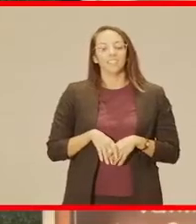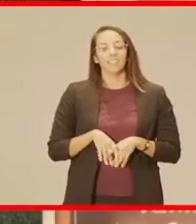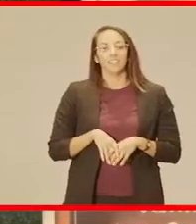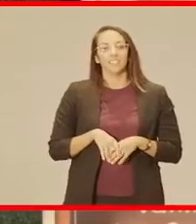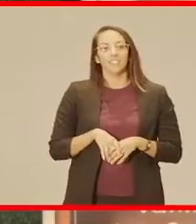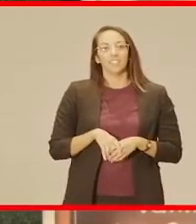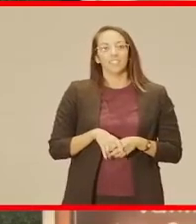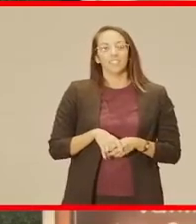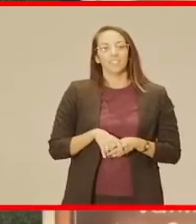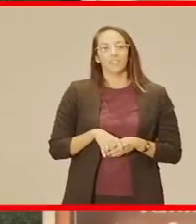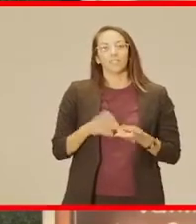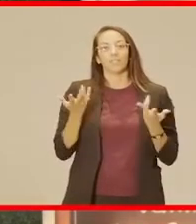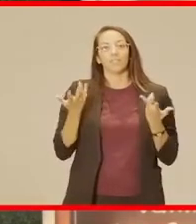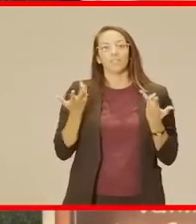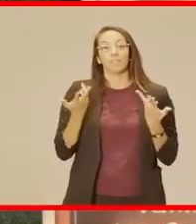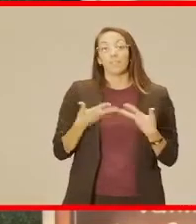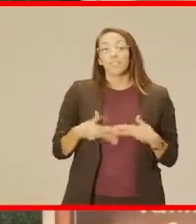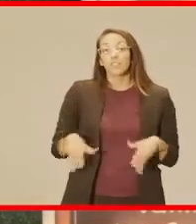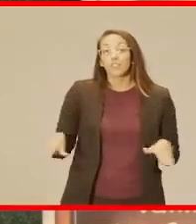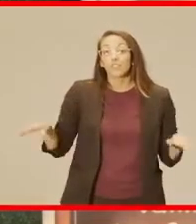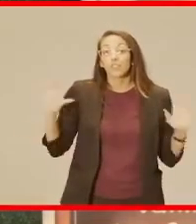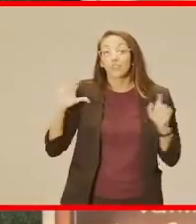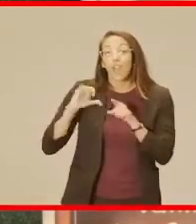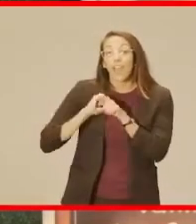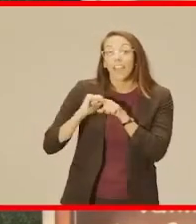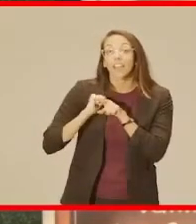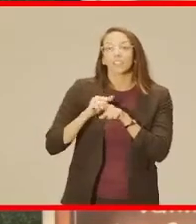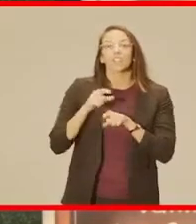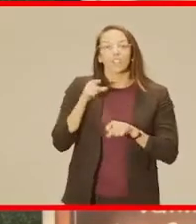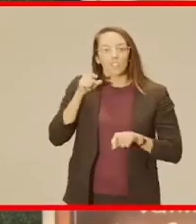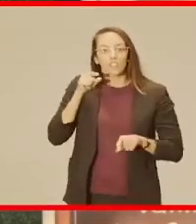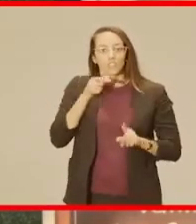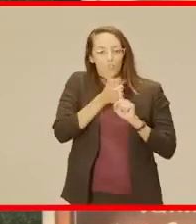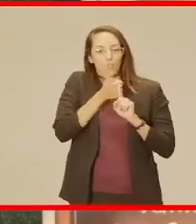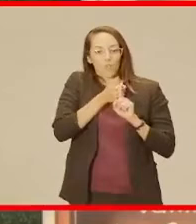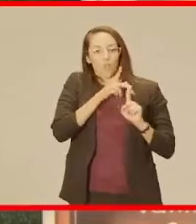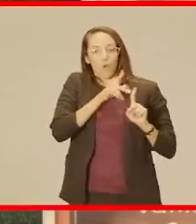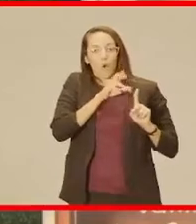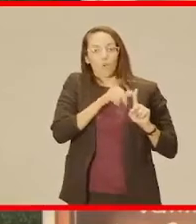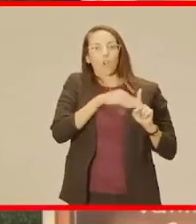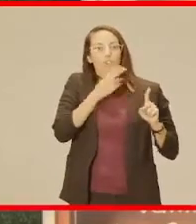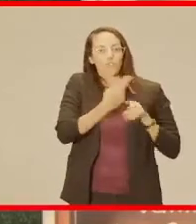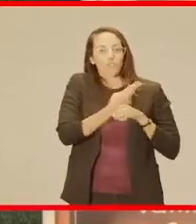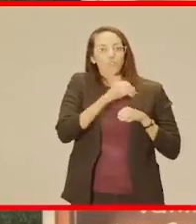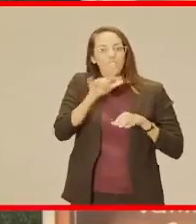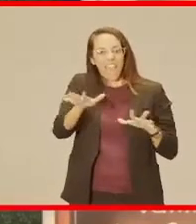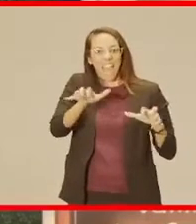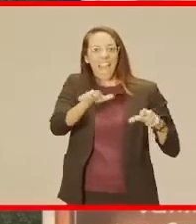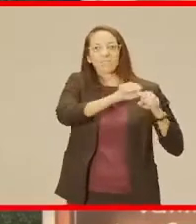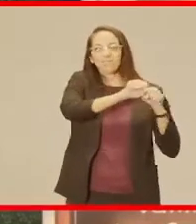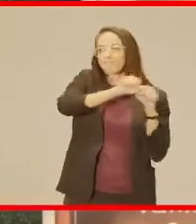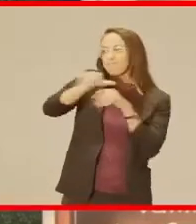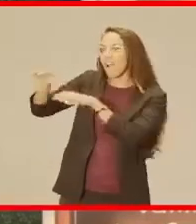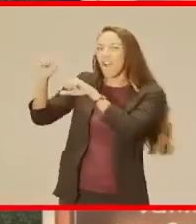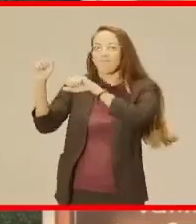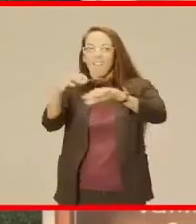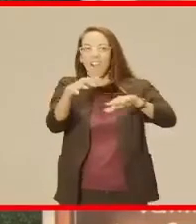she basically started using that movement to avoid the other team's